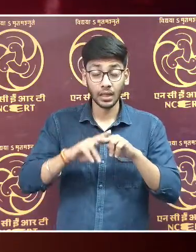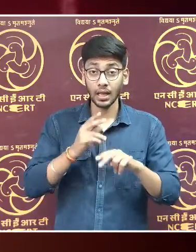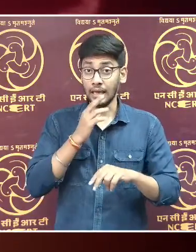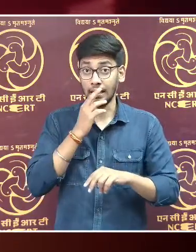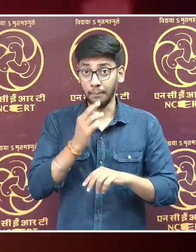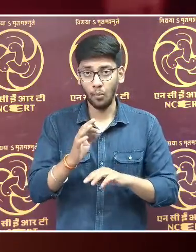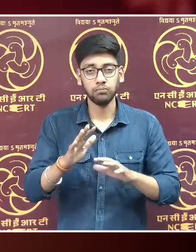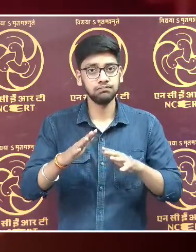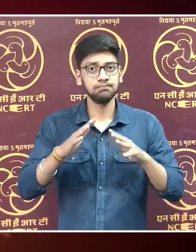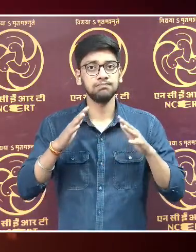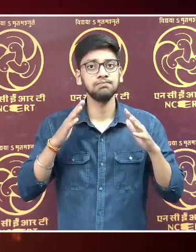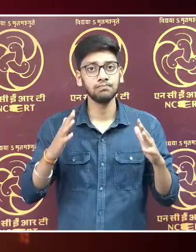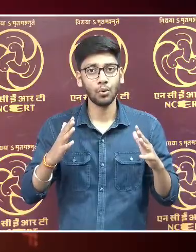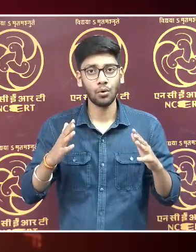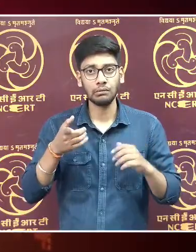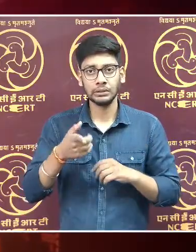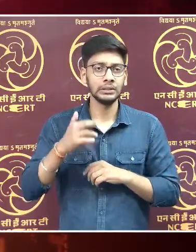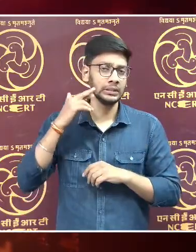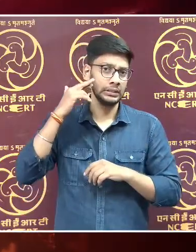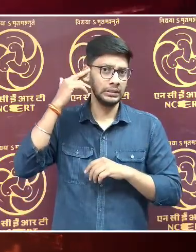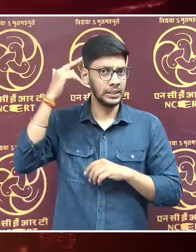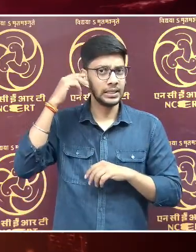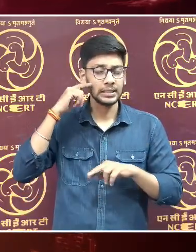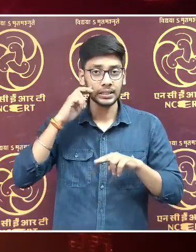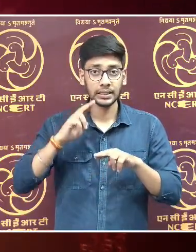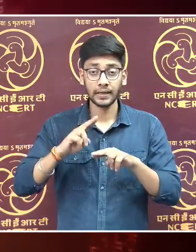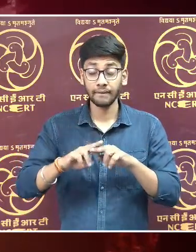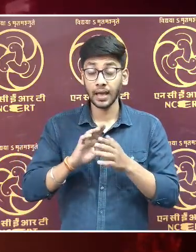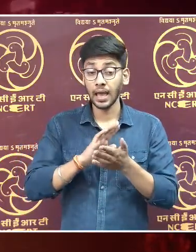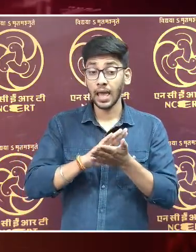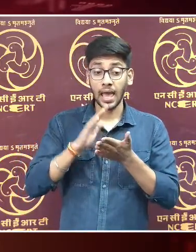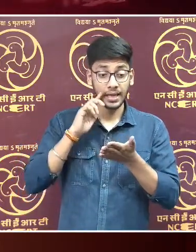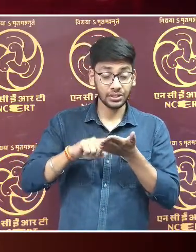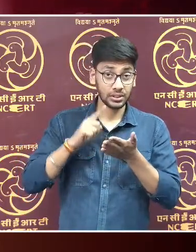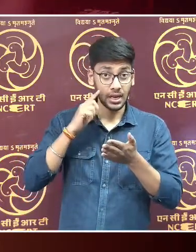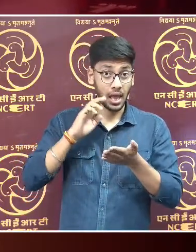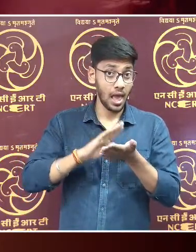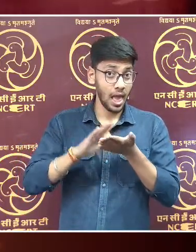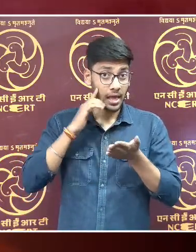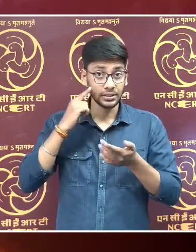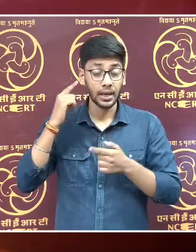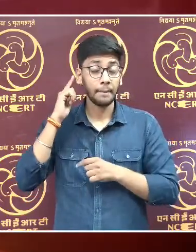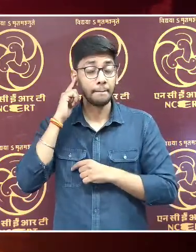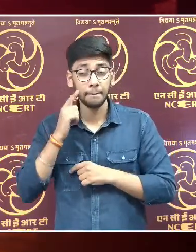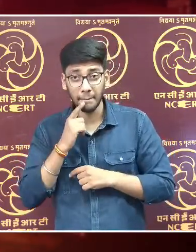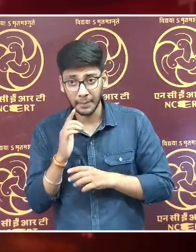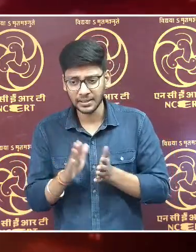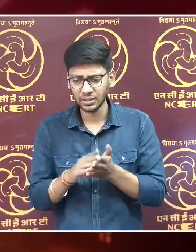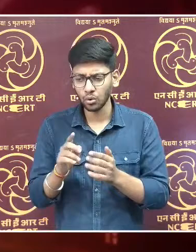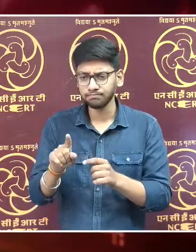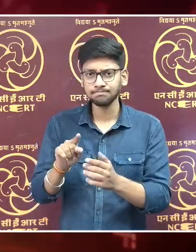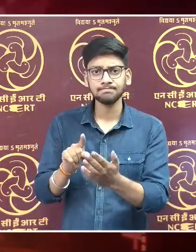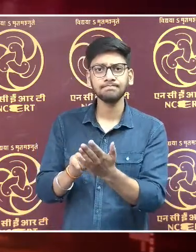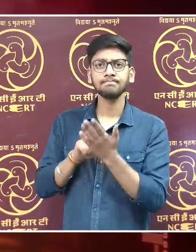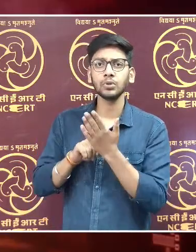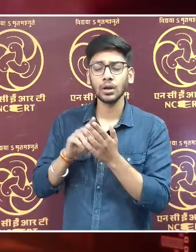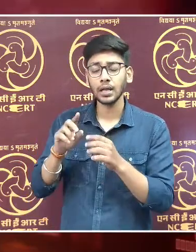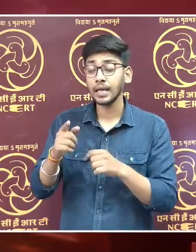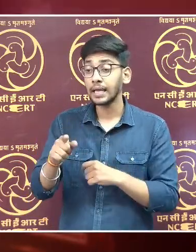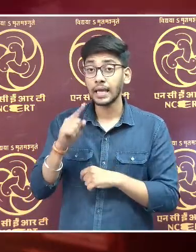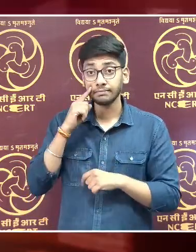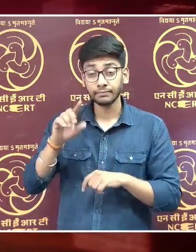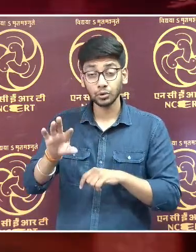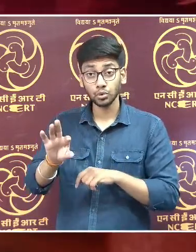important, because identifying a child with hearing impairment is very difficult. Yeah. So we have some